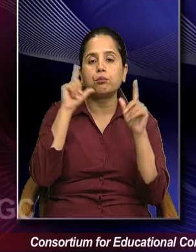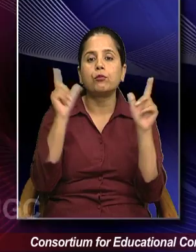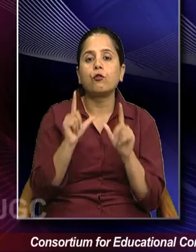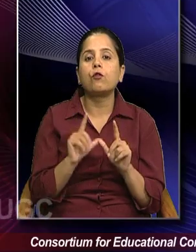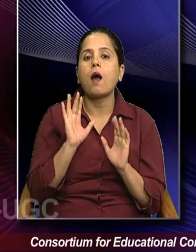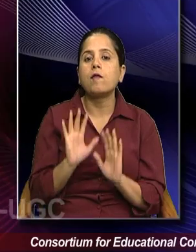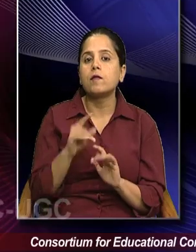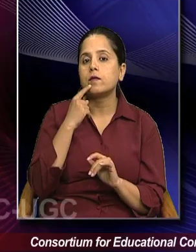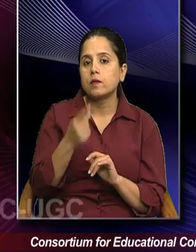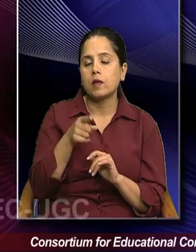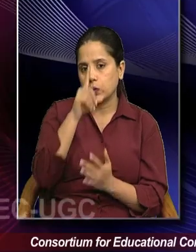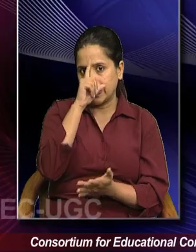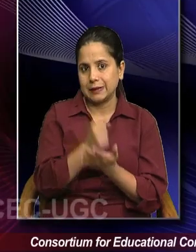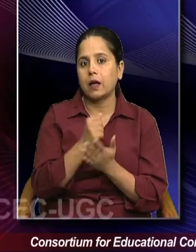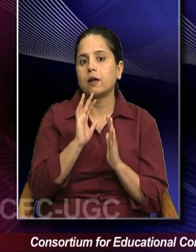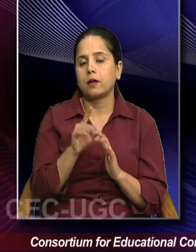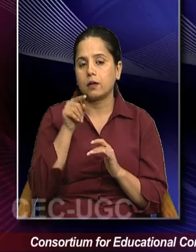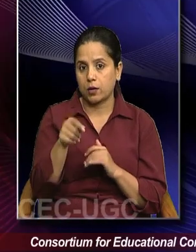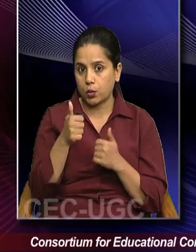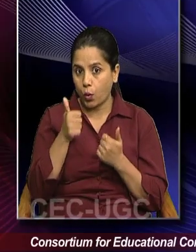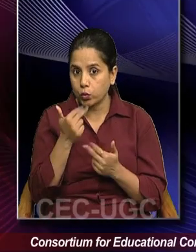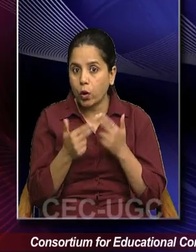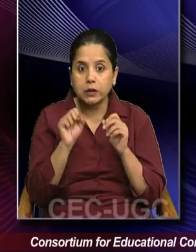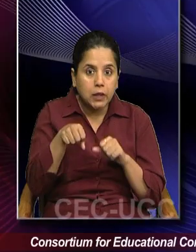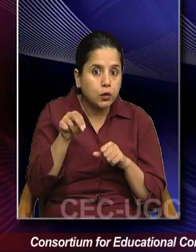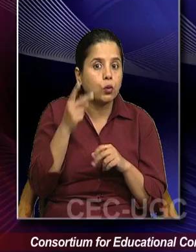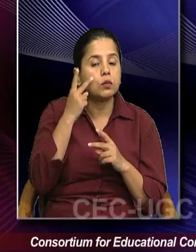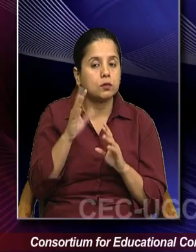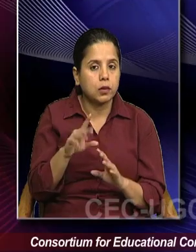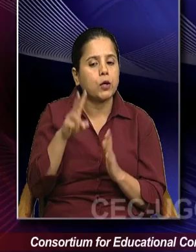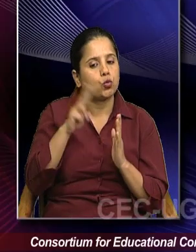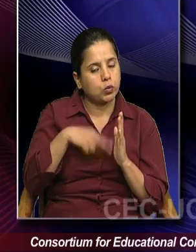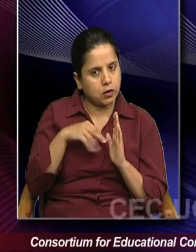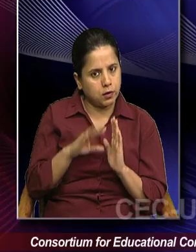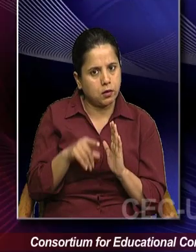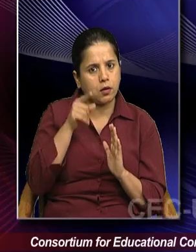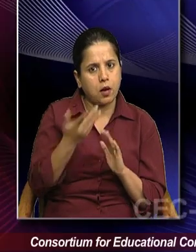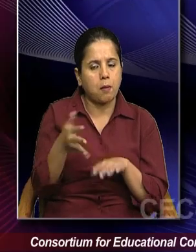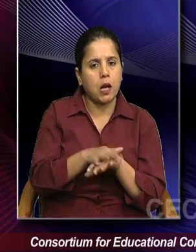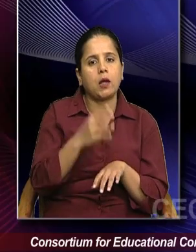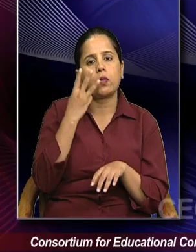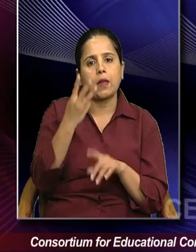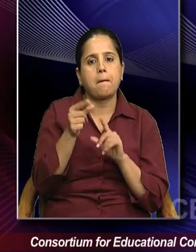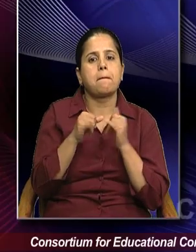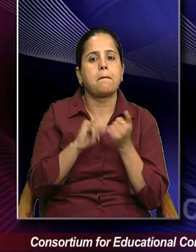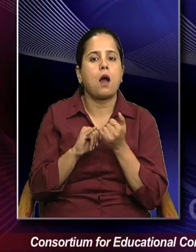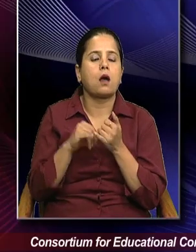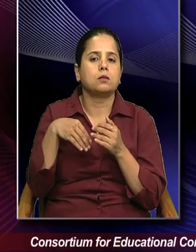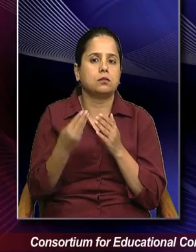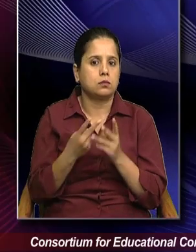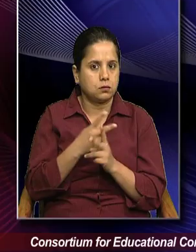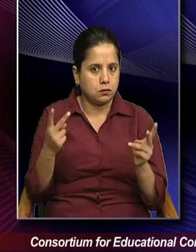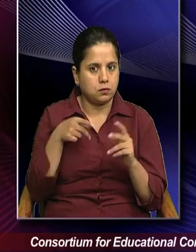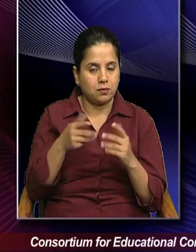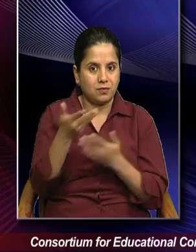to decide if it's a good story. And read. Apply 3 pass method as we have discussed